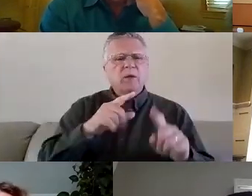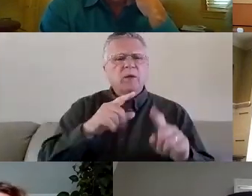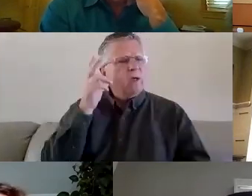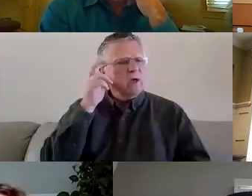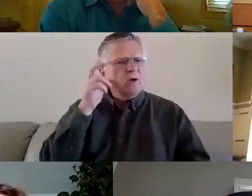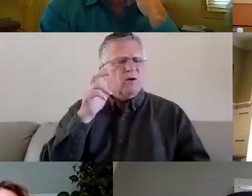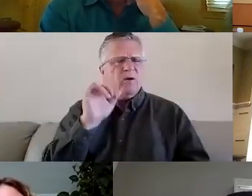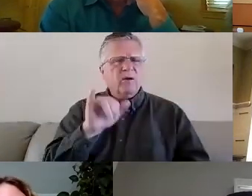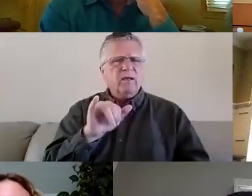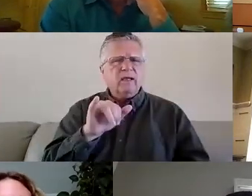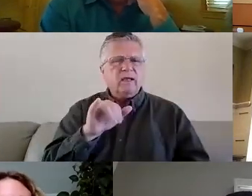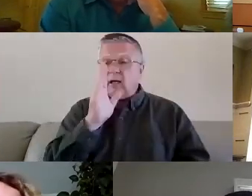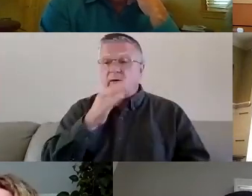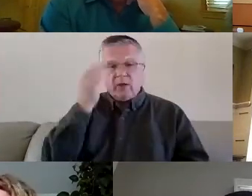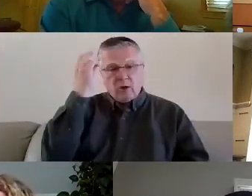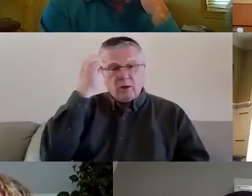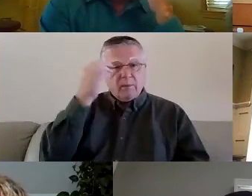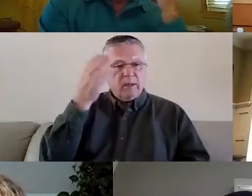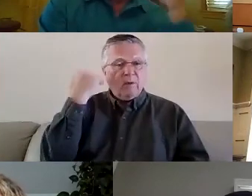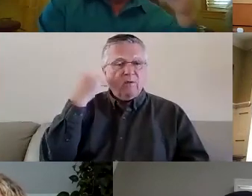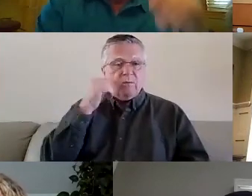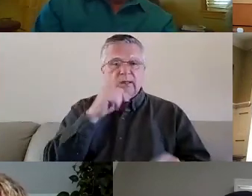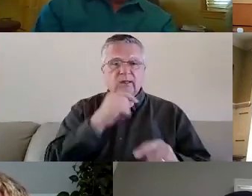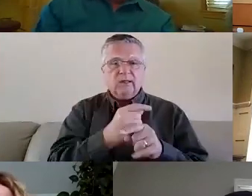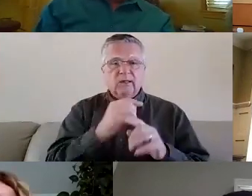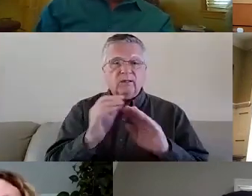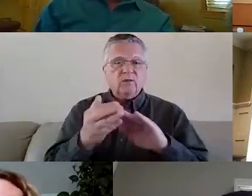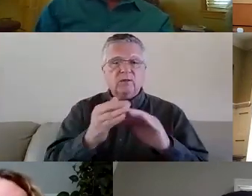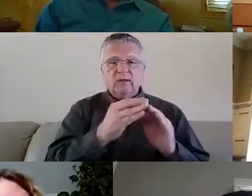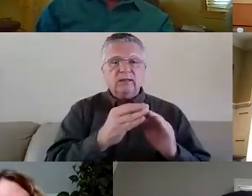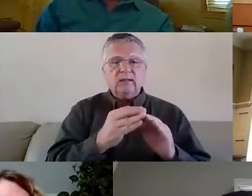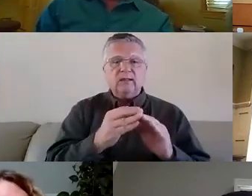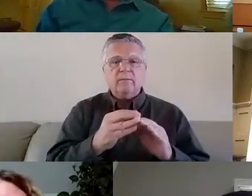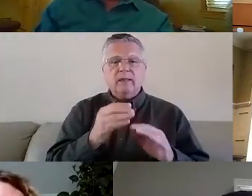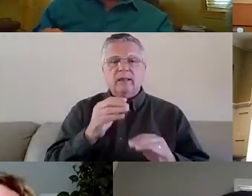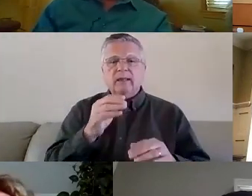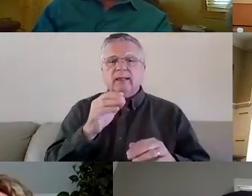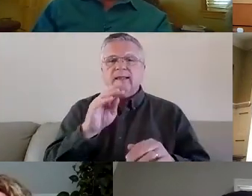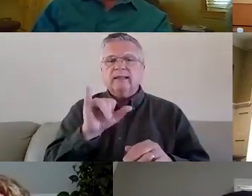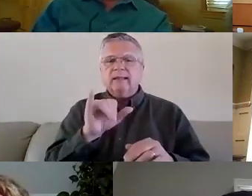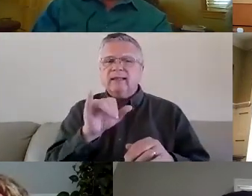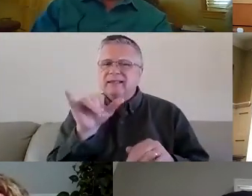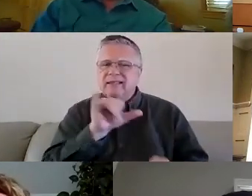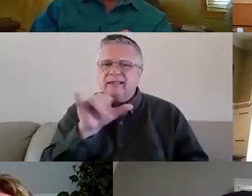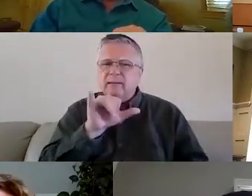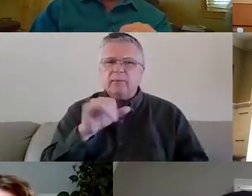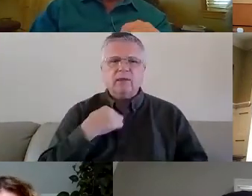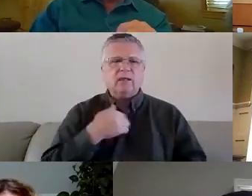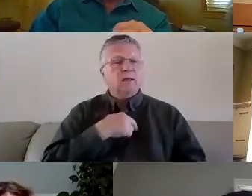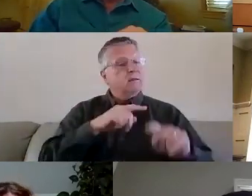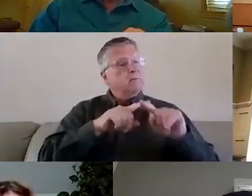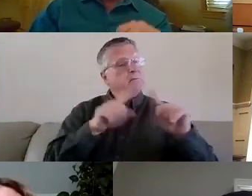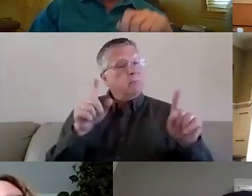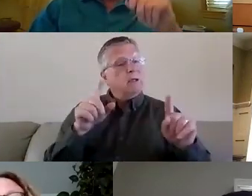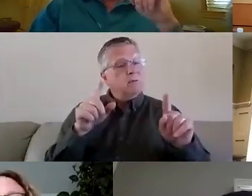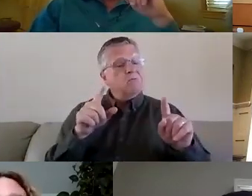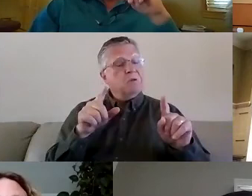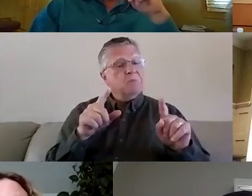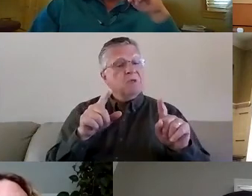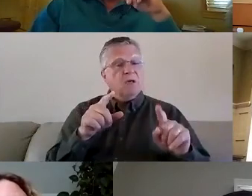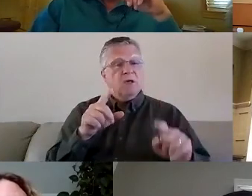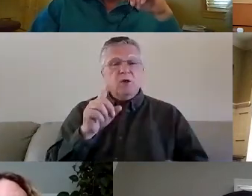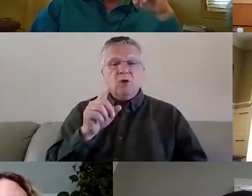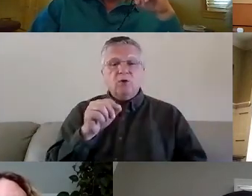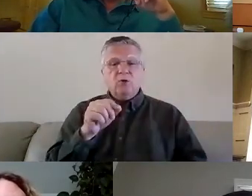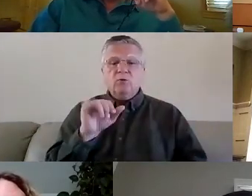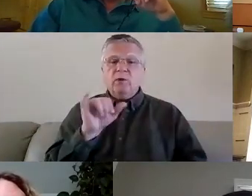and I hadn't thought about before, I'd always thought about sister cities being cities similar to us, but it, you know, do we all